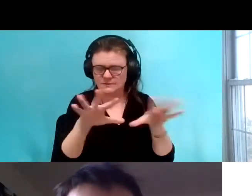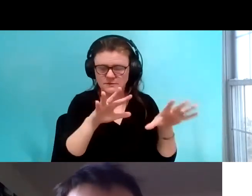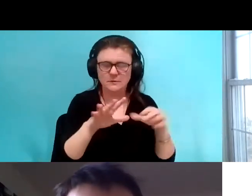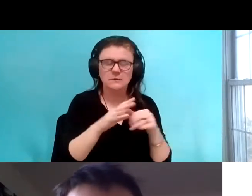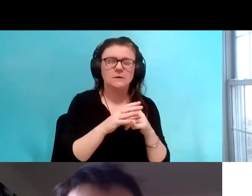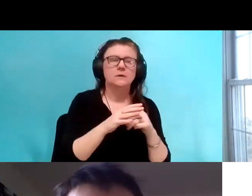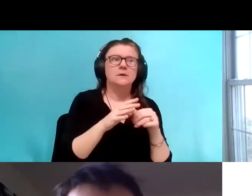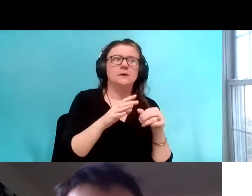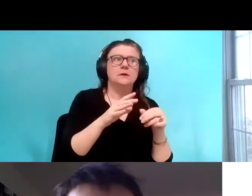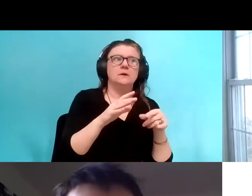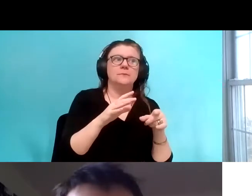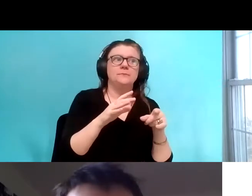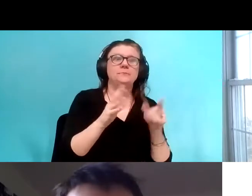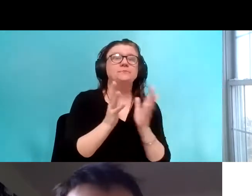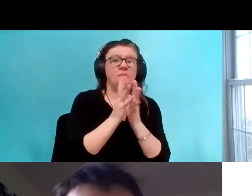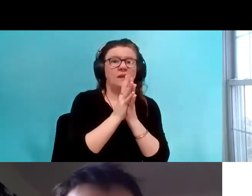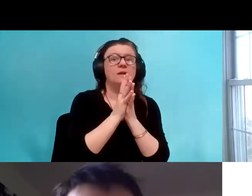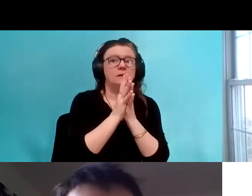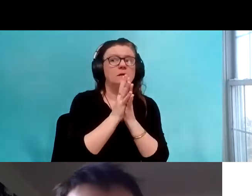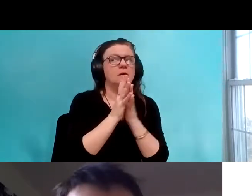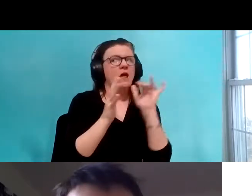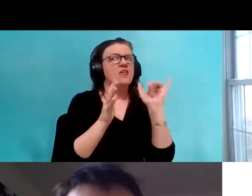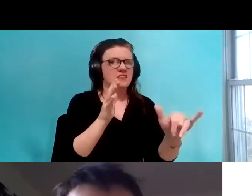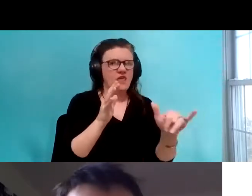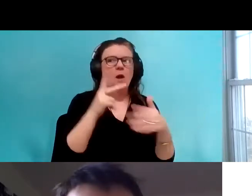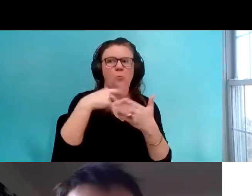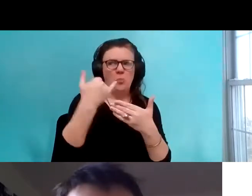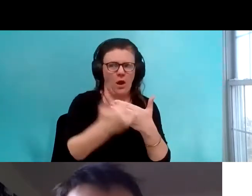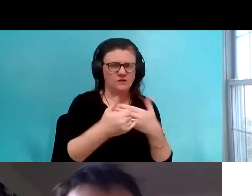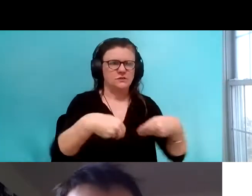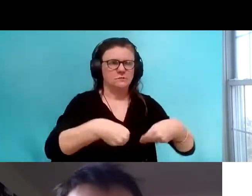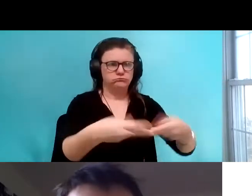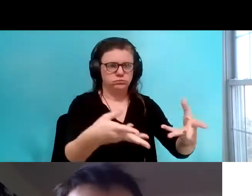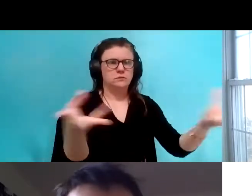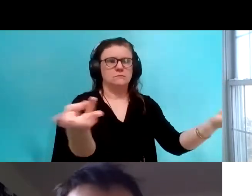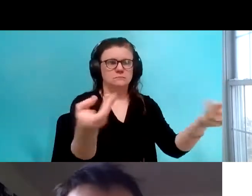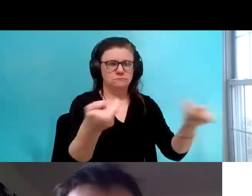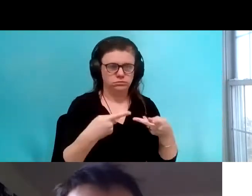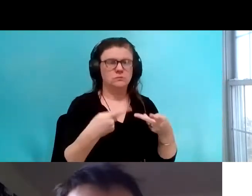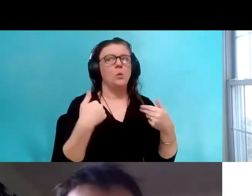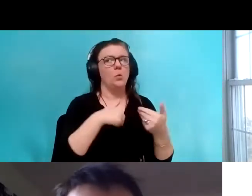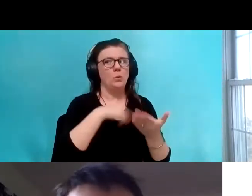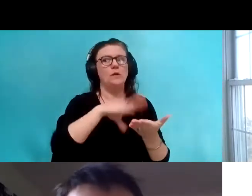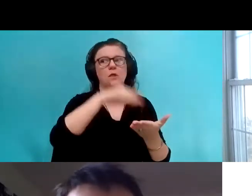again, there were lots of lessons learned from that work. And,